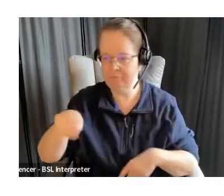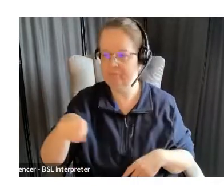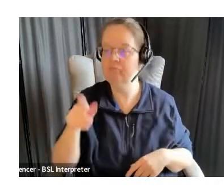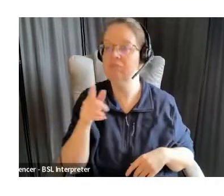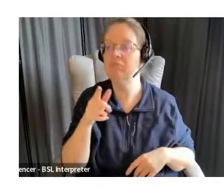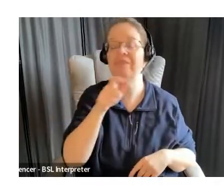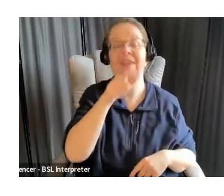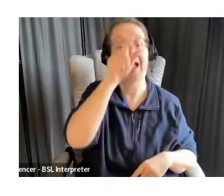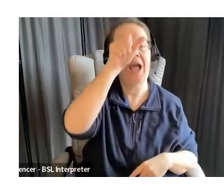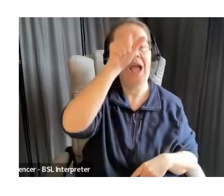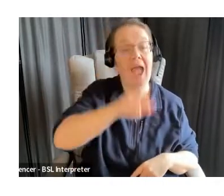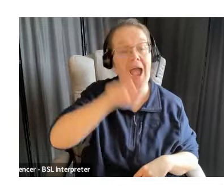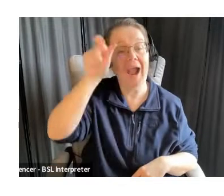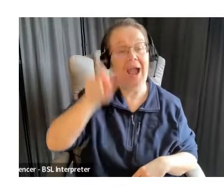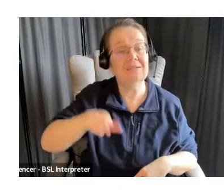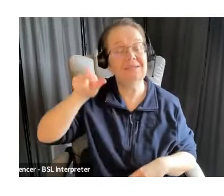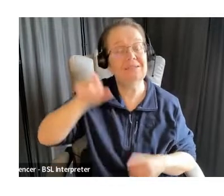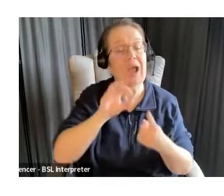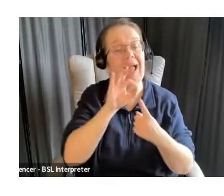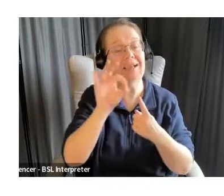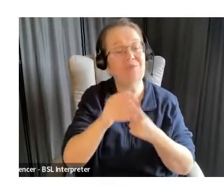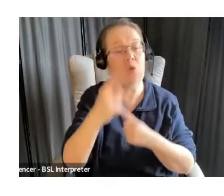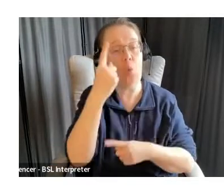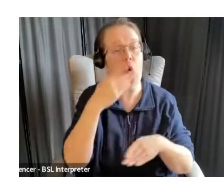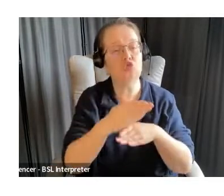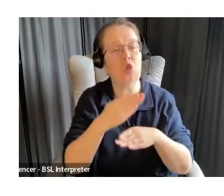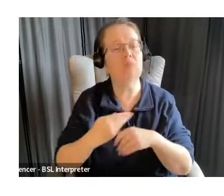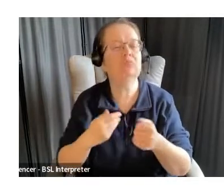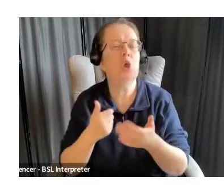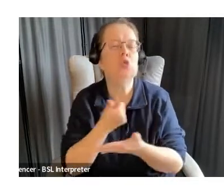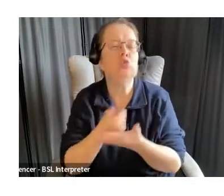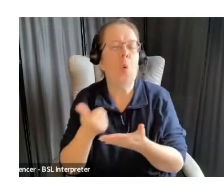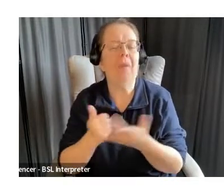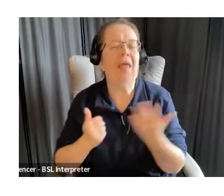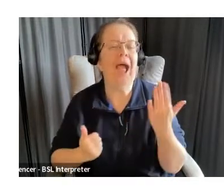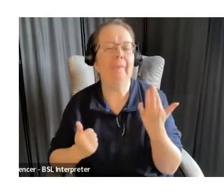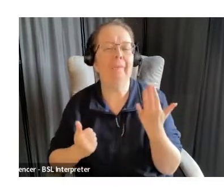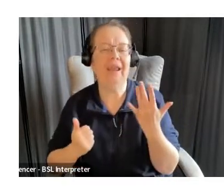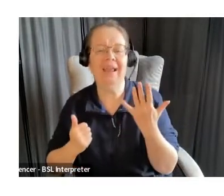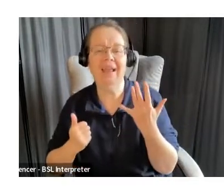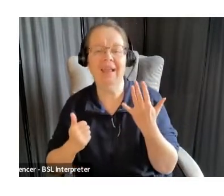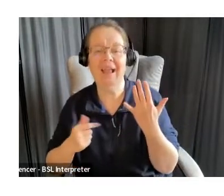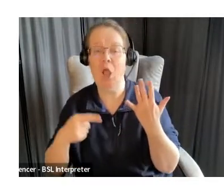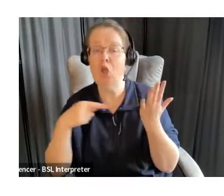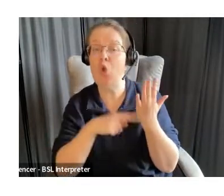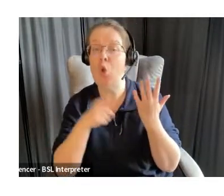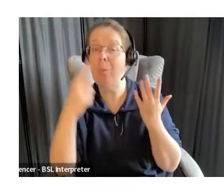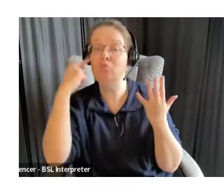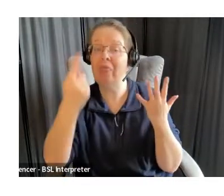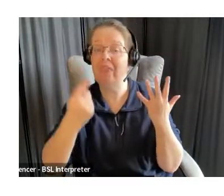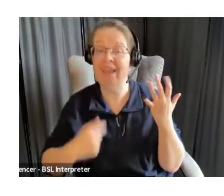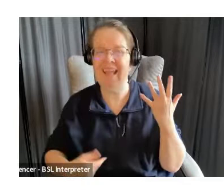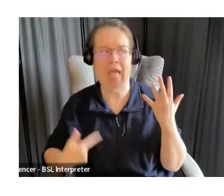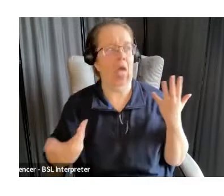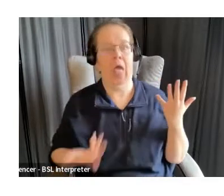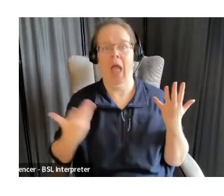candidates that are typically interviewed per job. What do you think that number is? Toby, got any idea? Oh